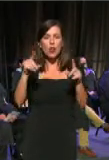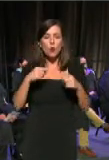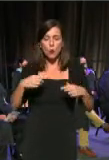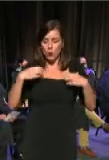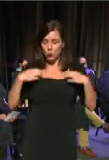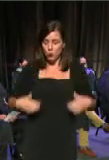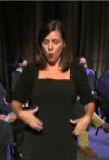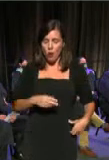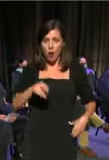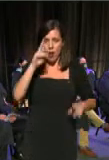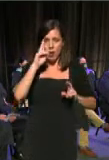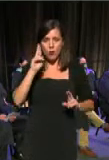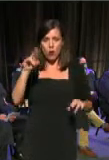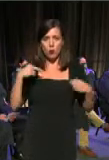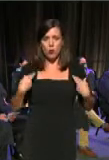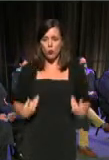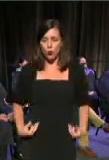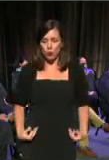stoles and